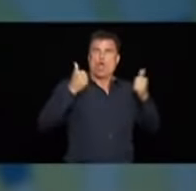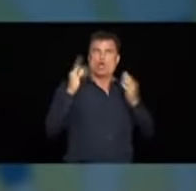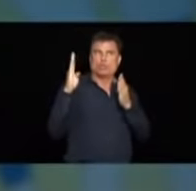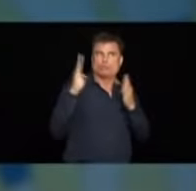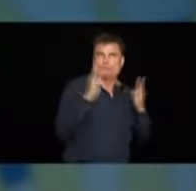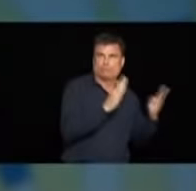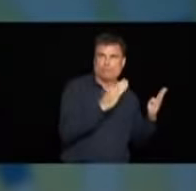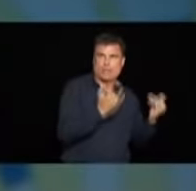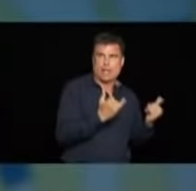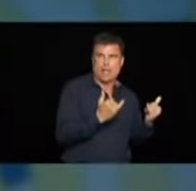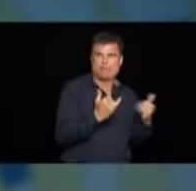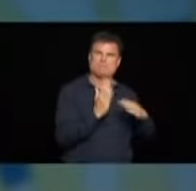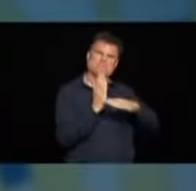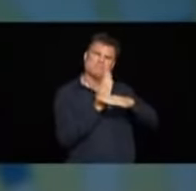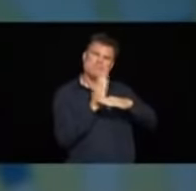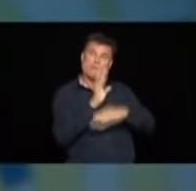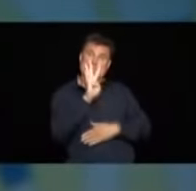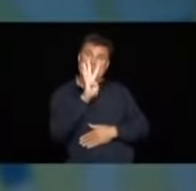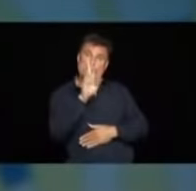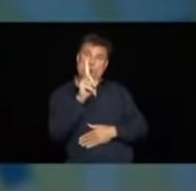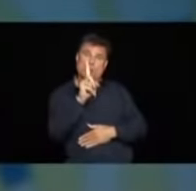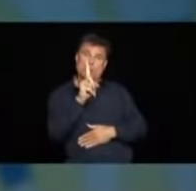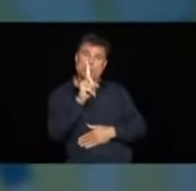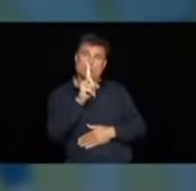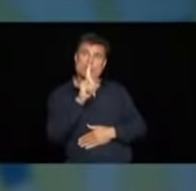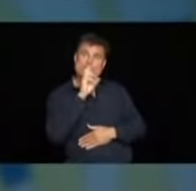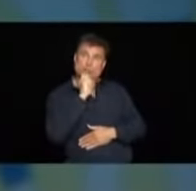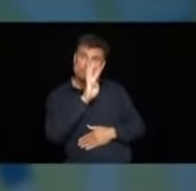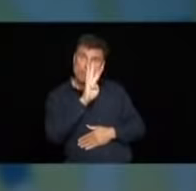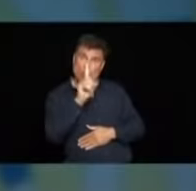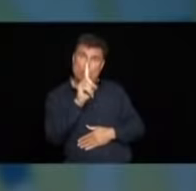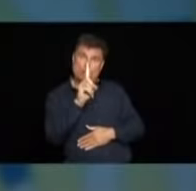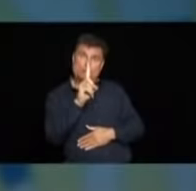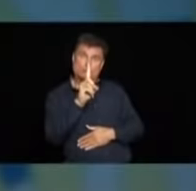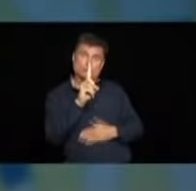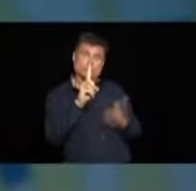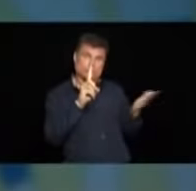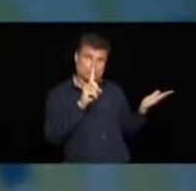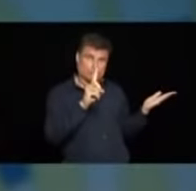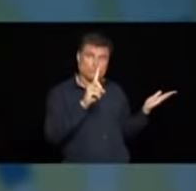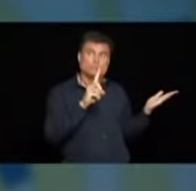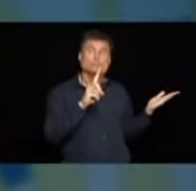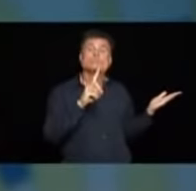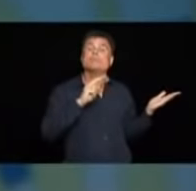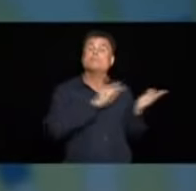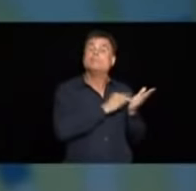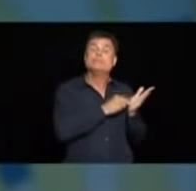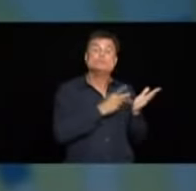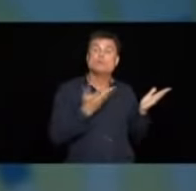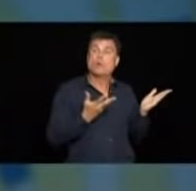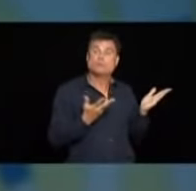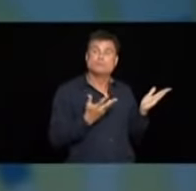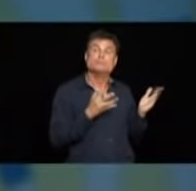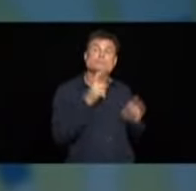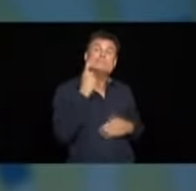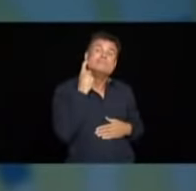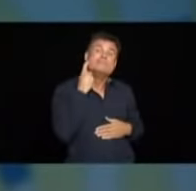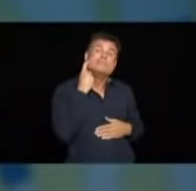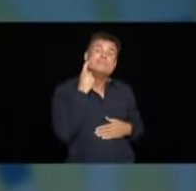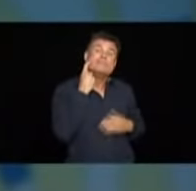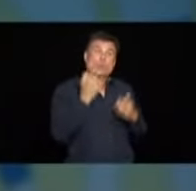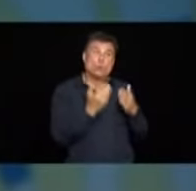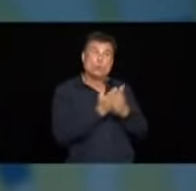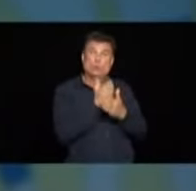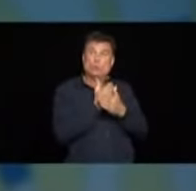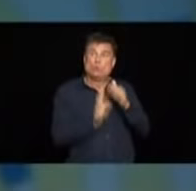down to a median age of 41, and what that reflects is the fact that many of our new cases are in younger people.